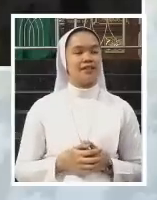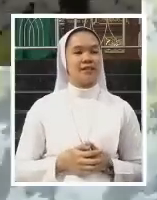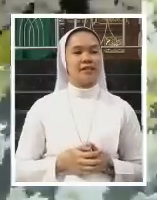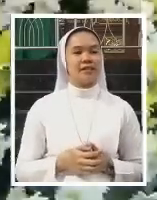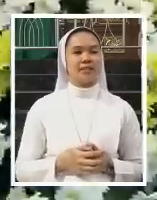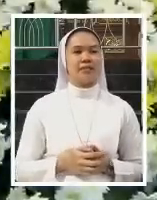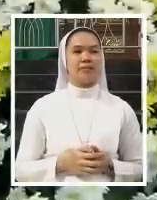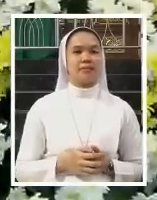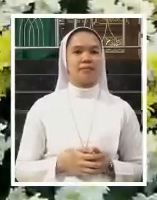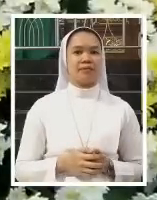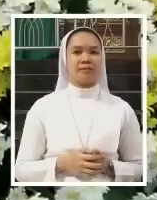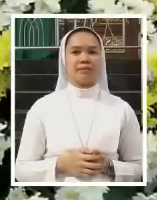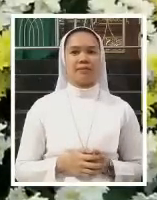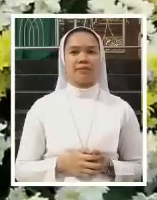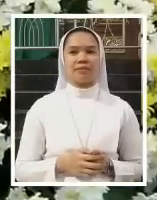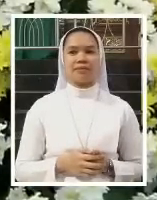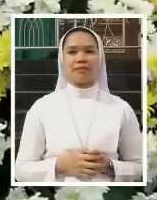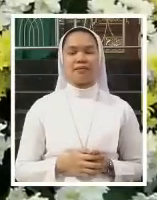representative.